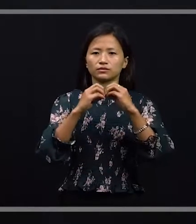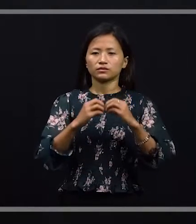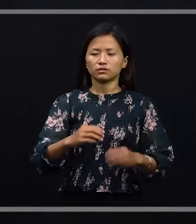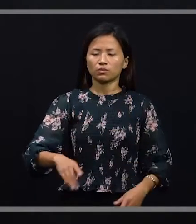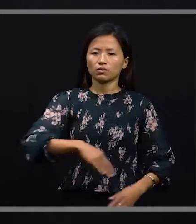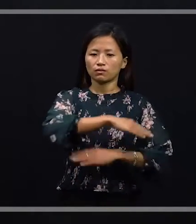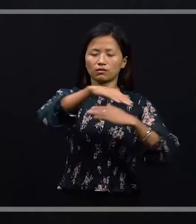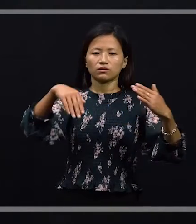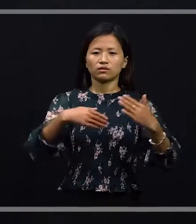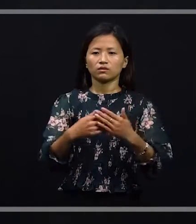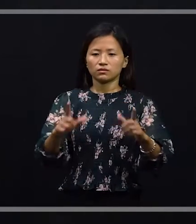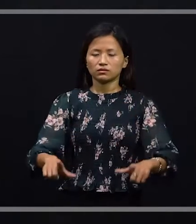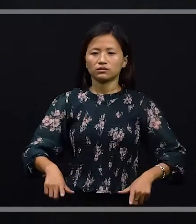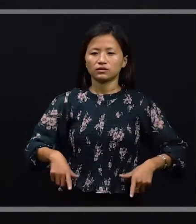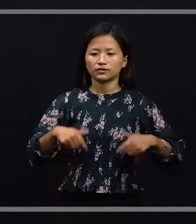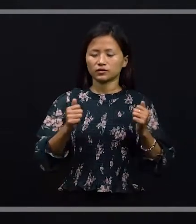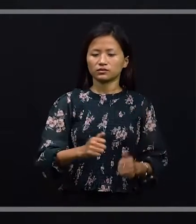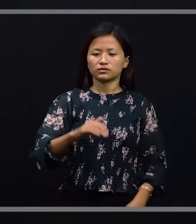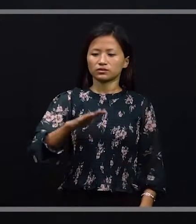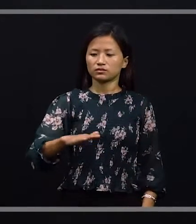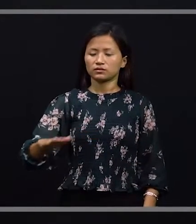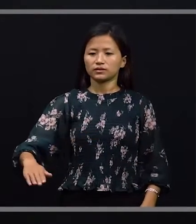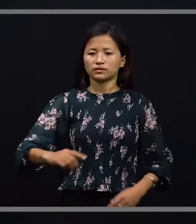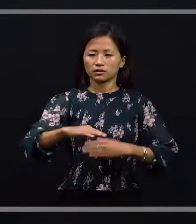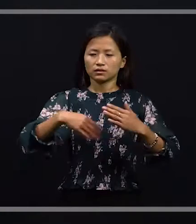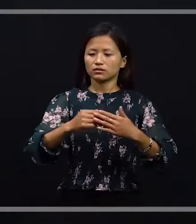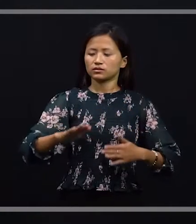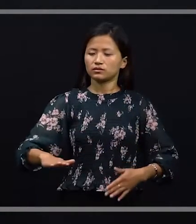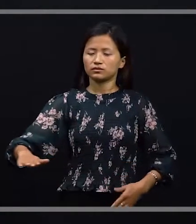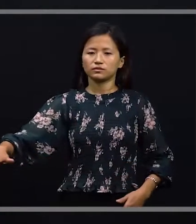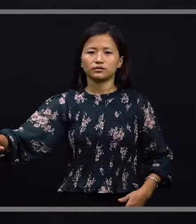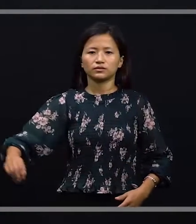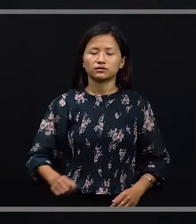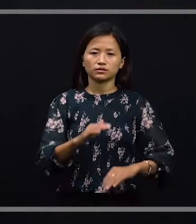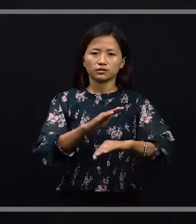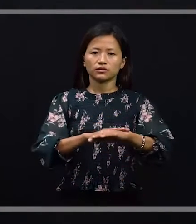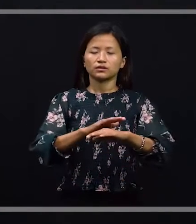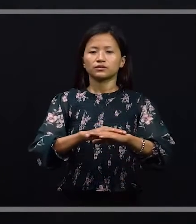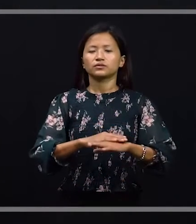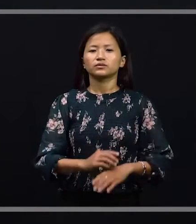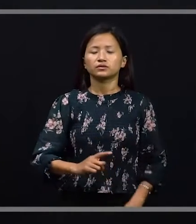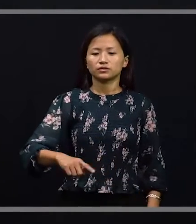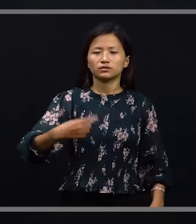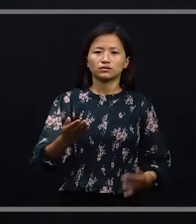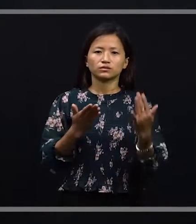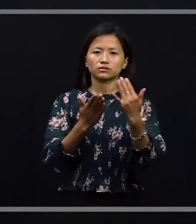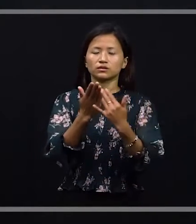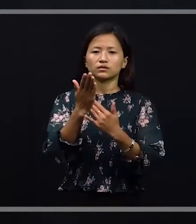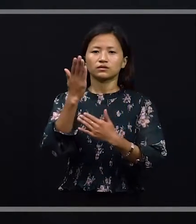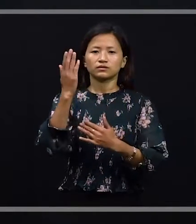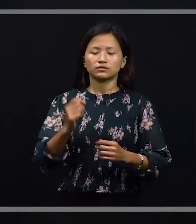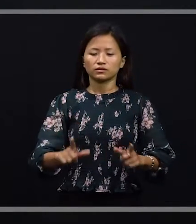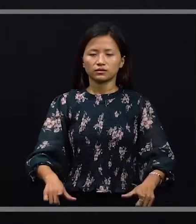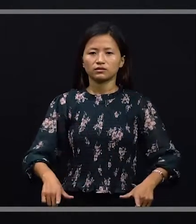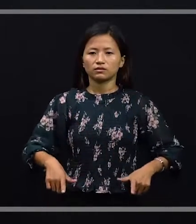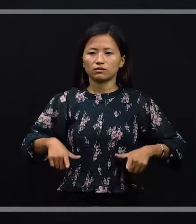to do all the cleaning work, and they cannot even go to the public temples, or they cannot go and fetch water